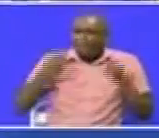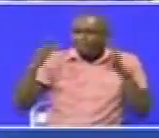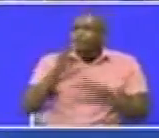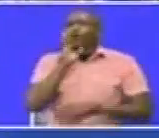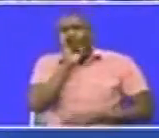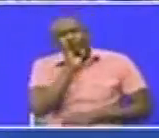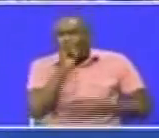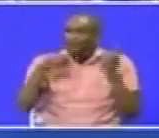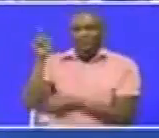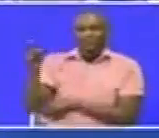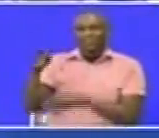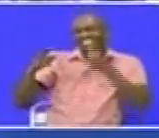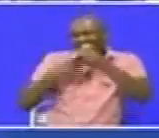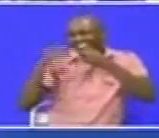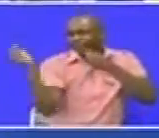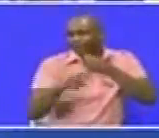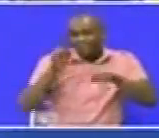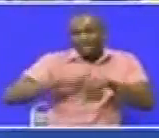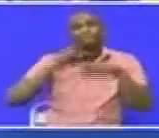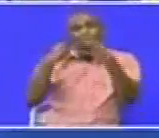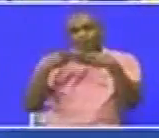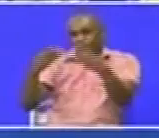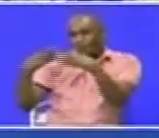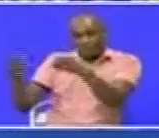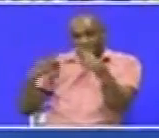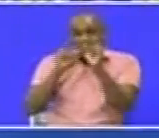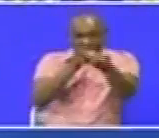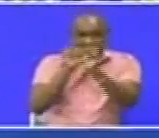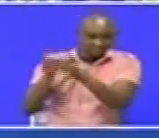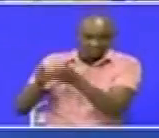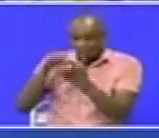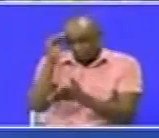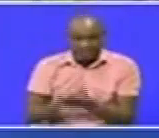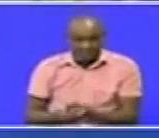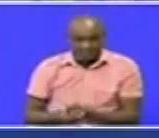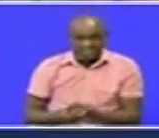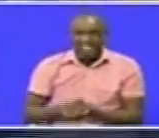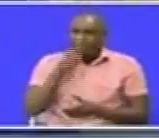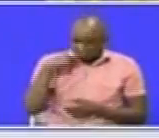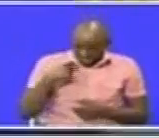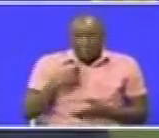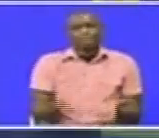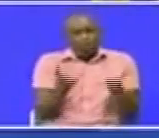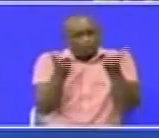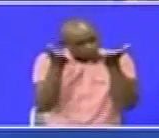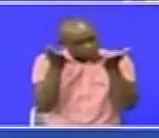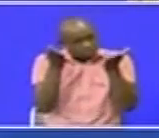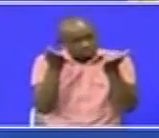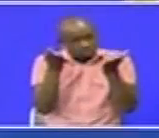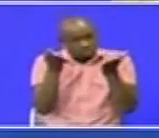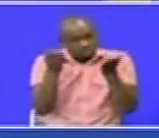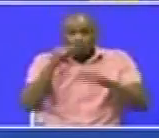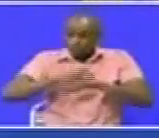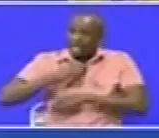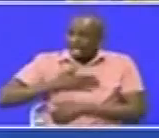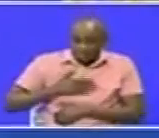village, 6 months since they were distributed to the students. Zime promote sana shule yetu. Kwa